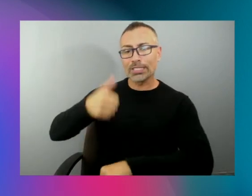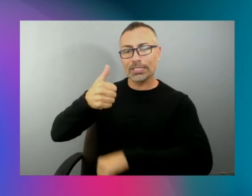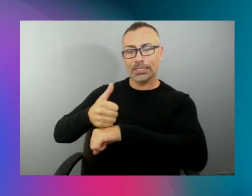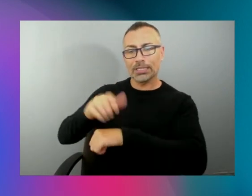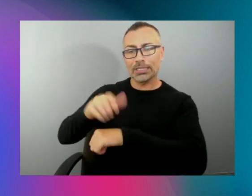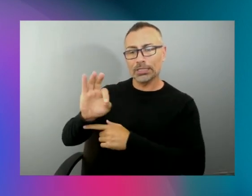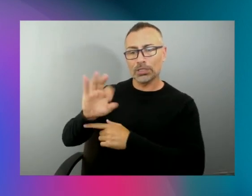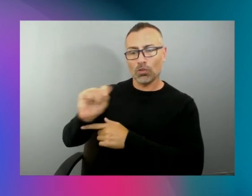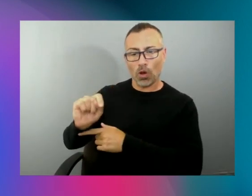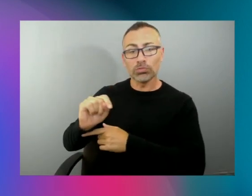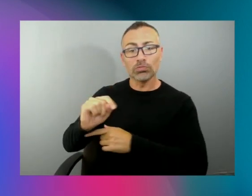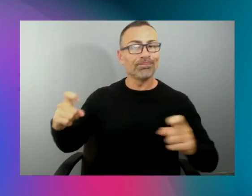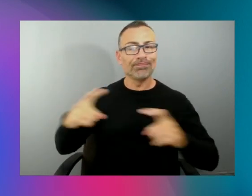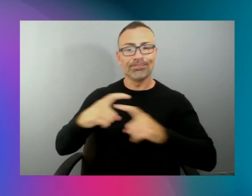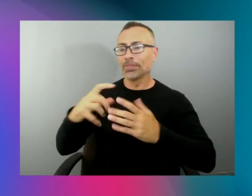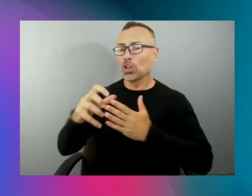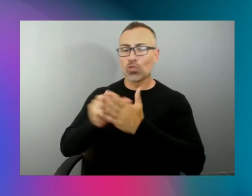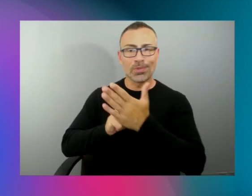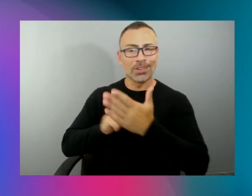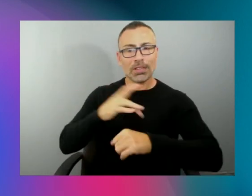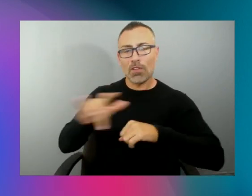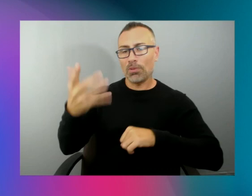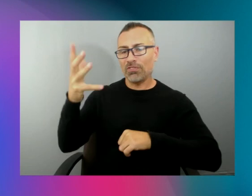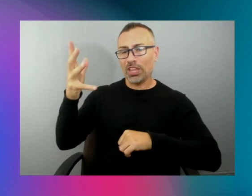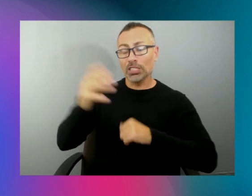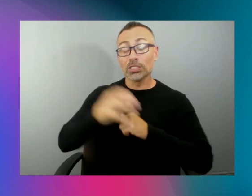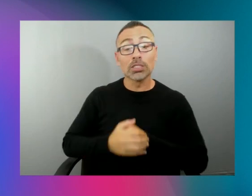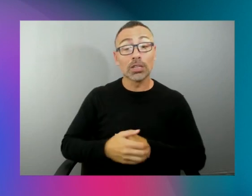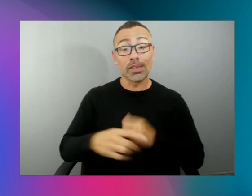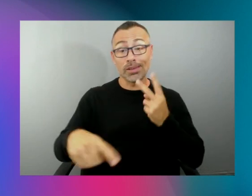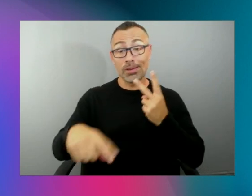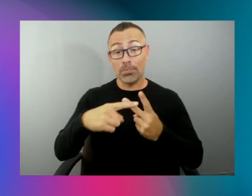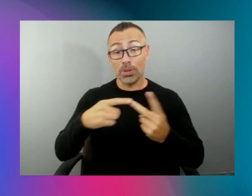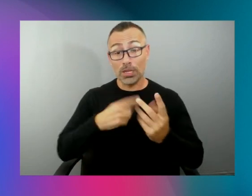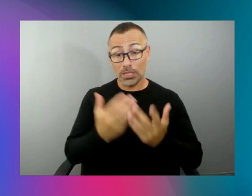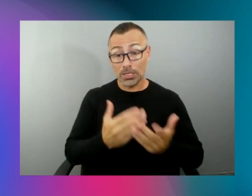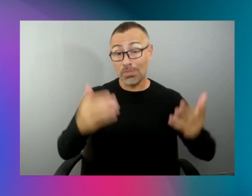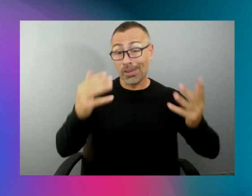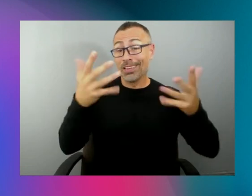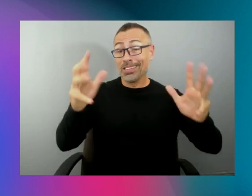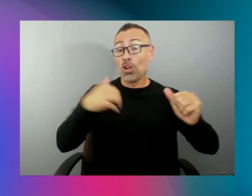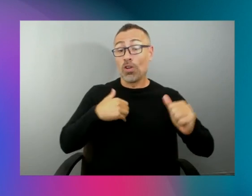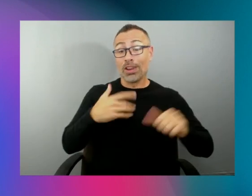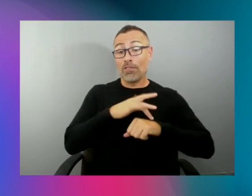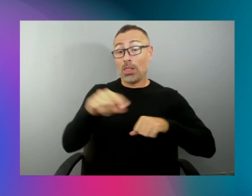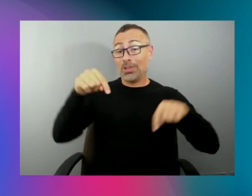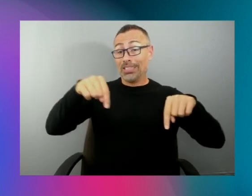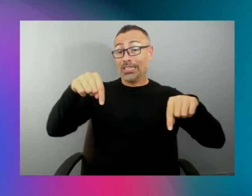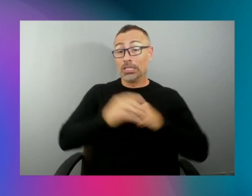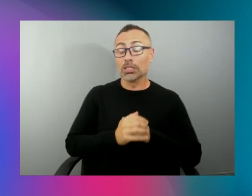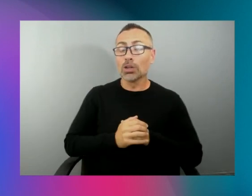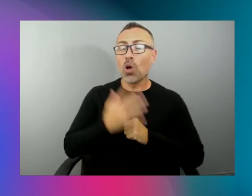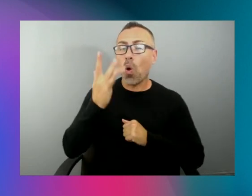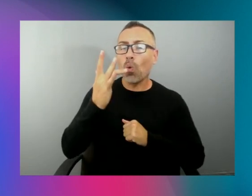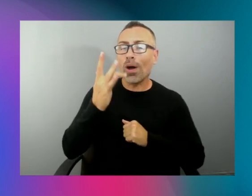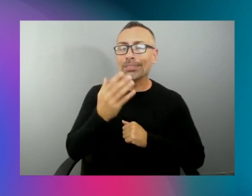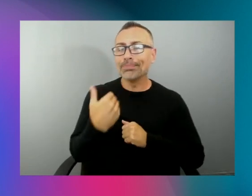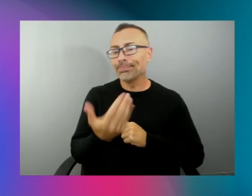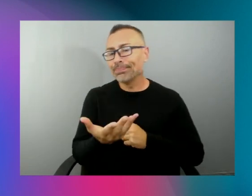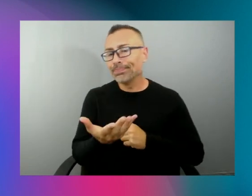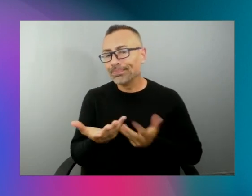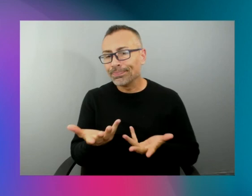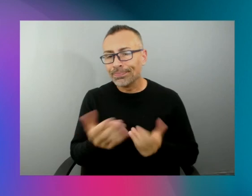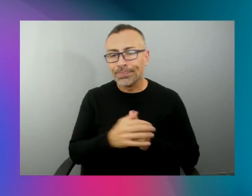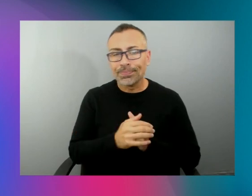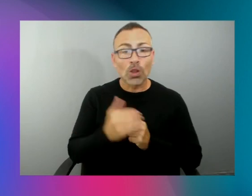enabled. Also, bucket versioning is right. It is already enabled here. Why? Because here we have two